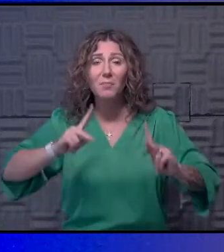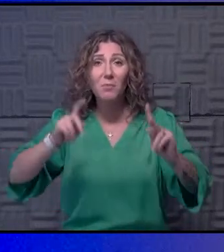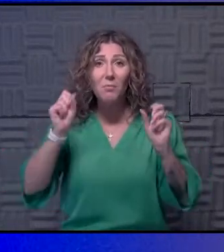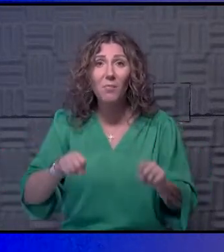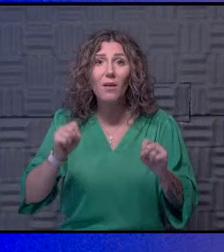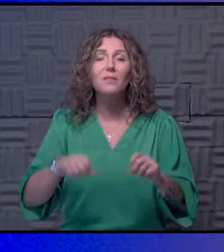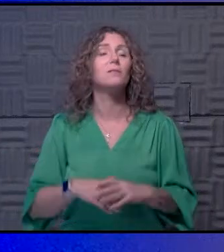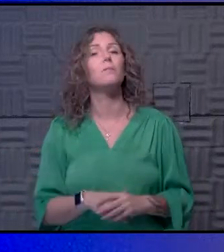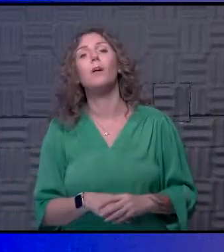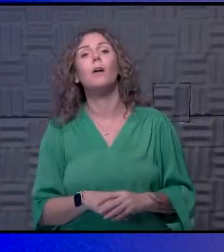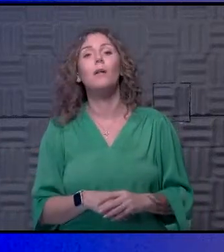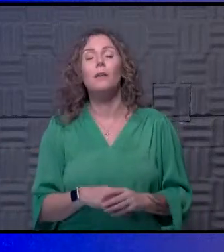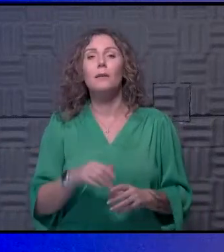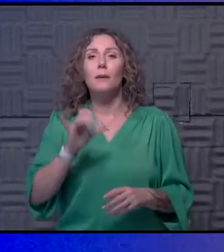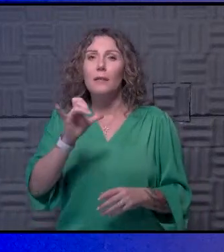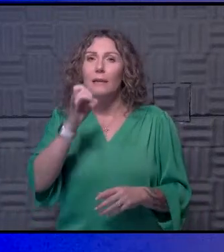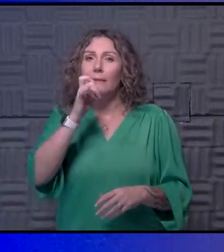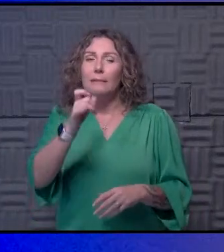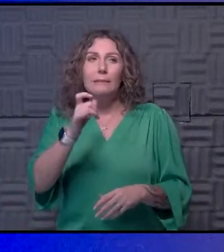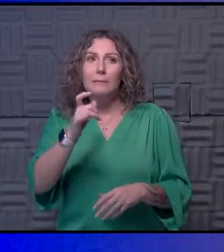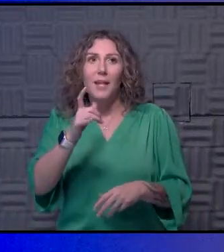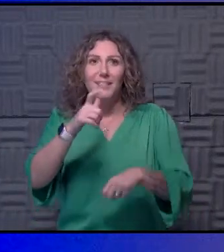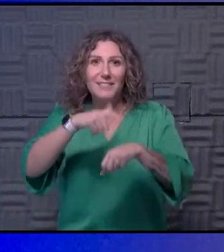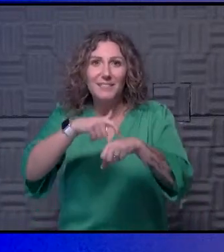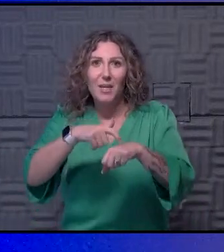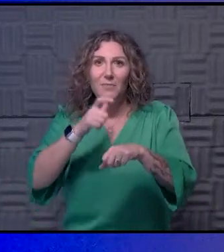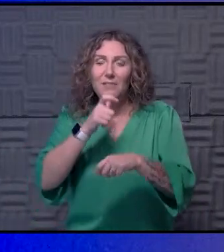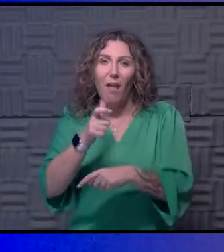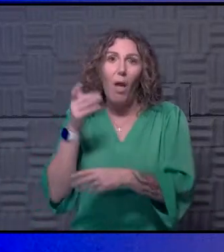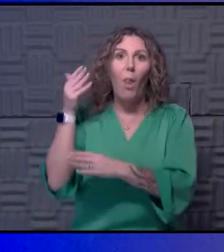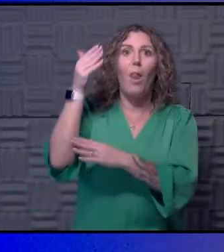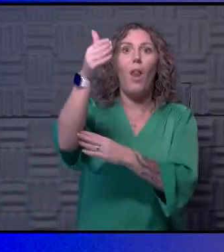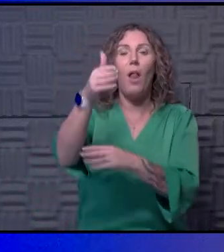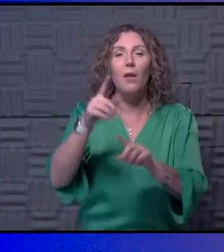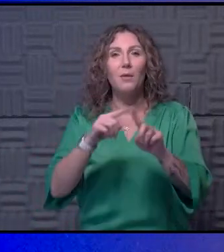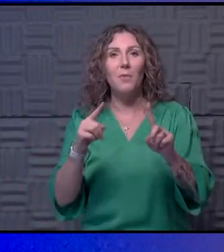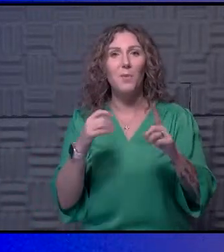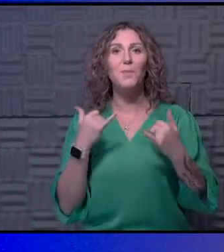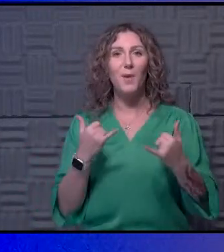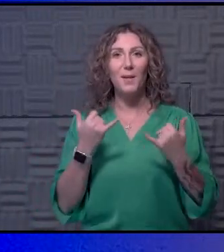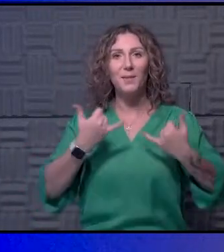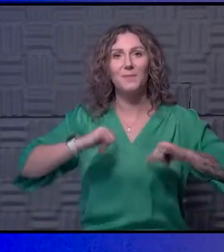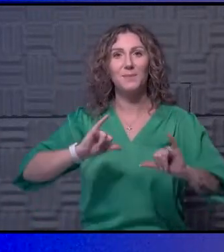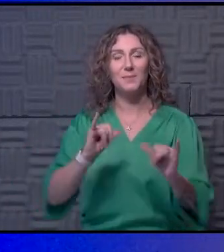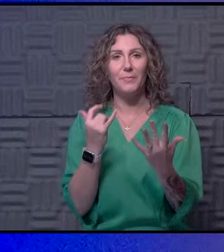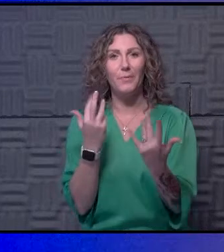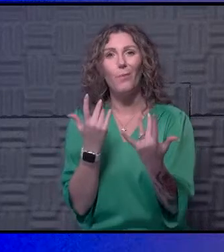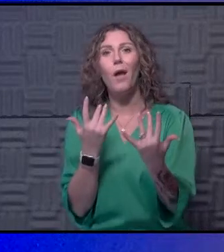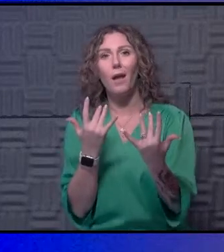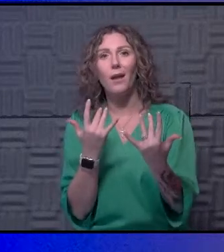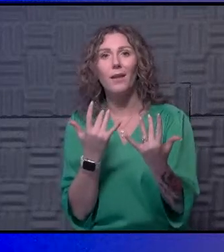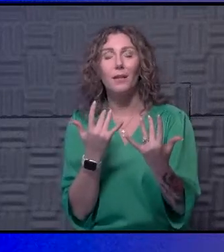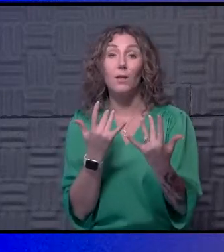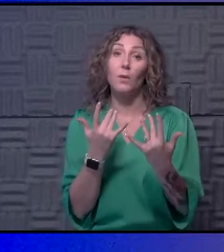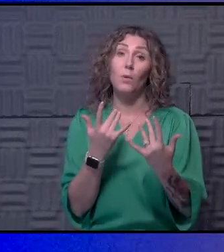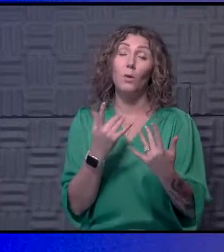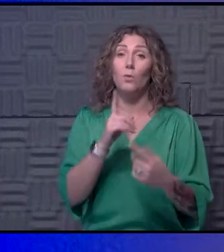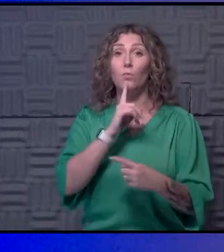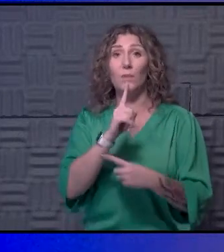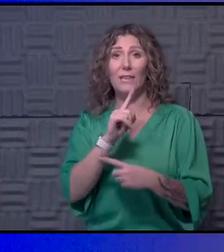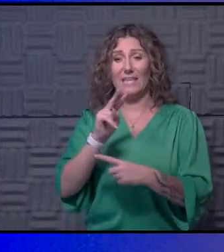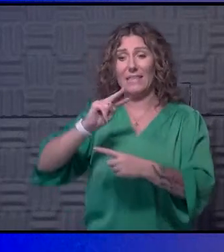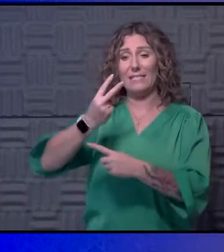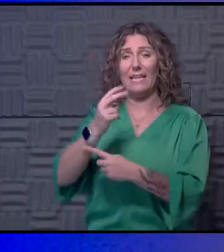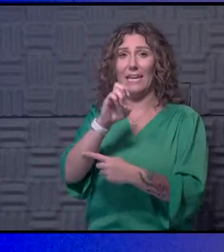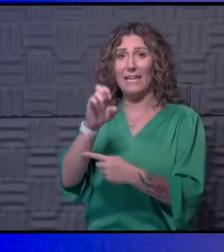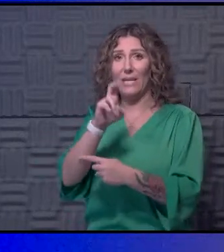to. But I don't think that time is too far away. But right now, we are still waiting for, number one, the second